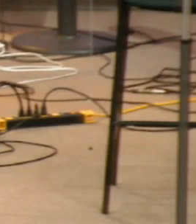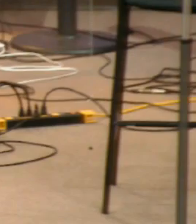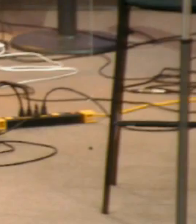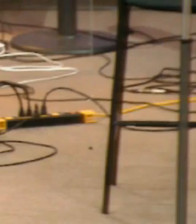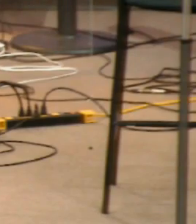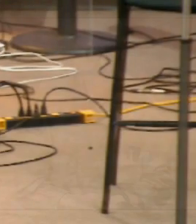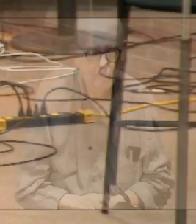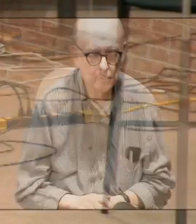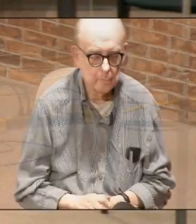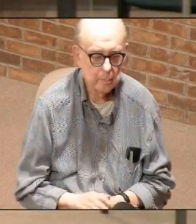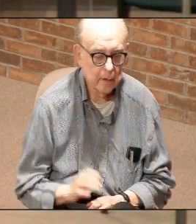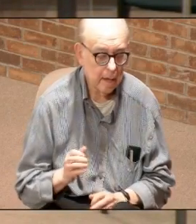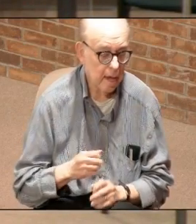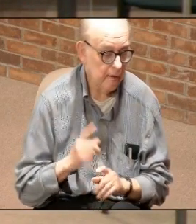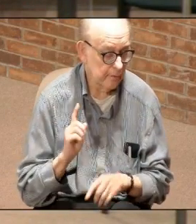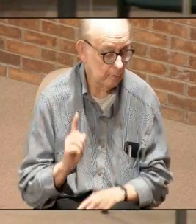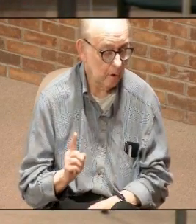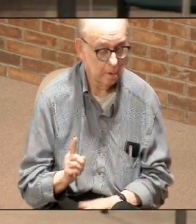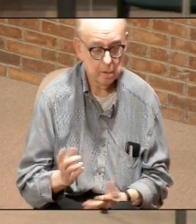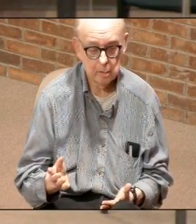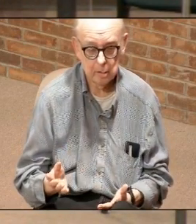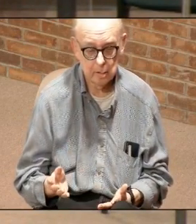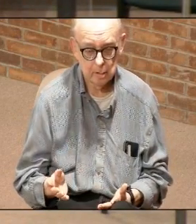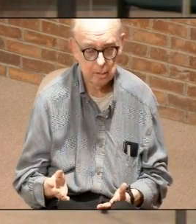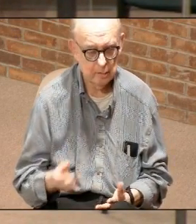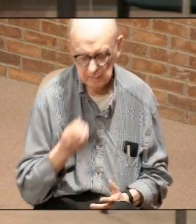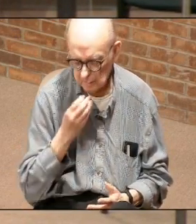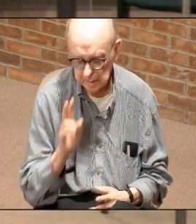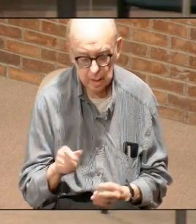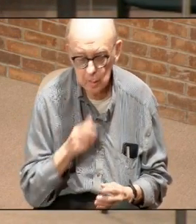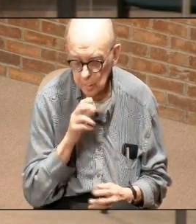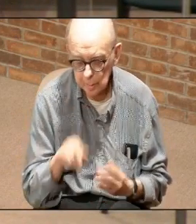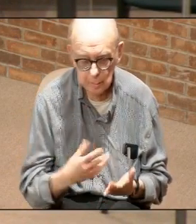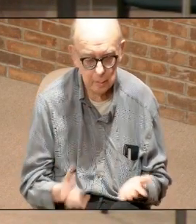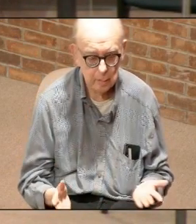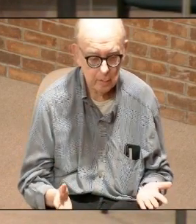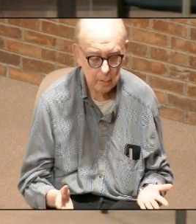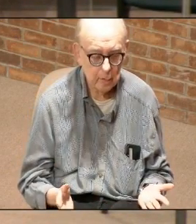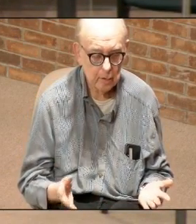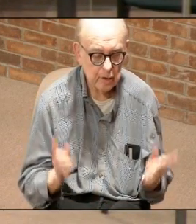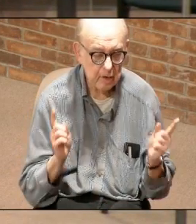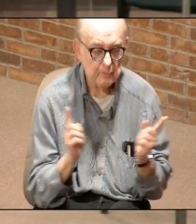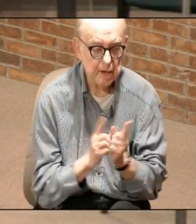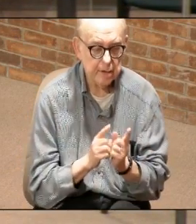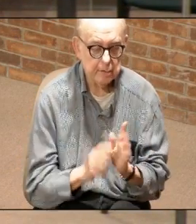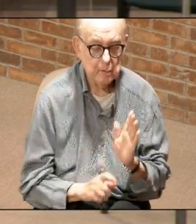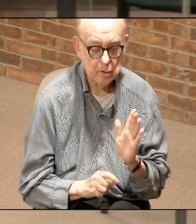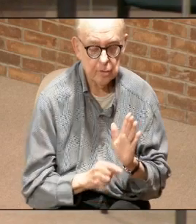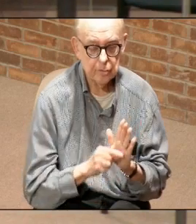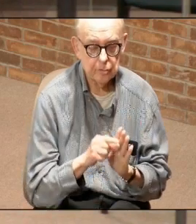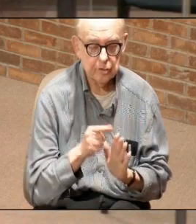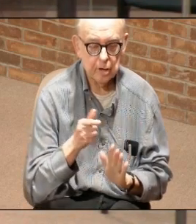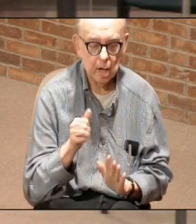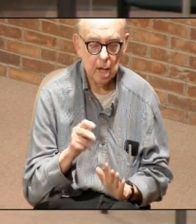So every one of us, don't care who you are, face giants in your